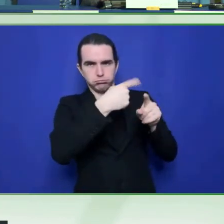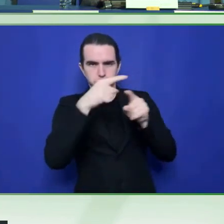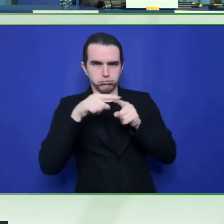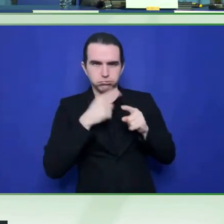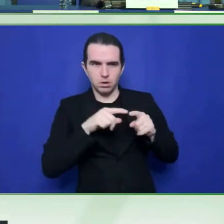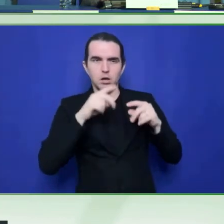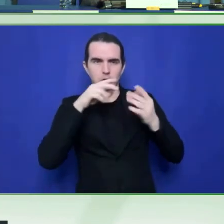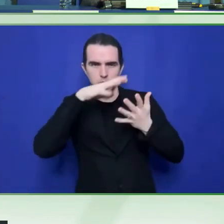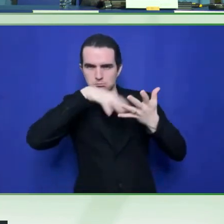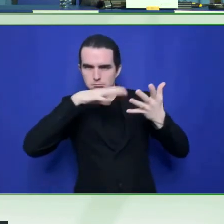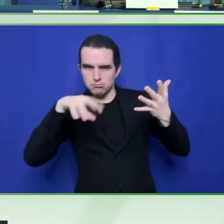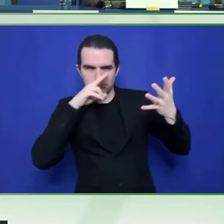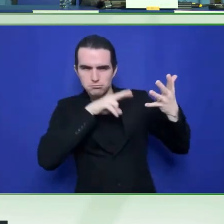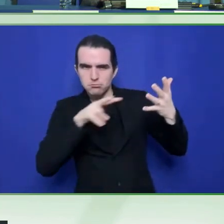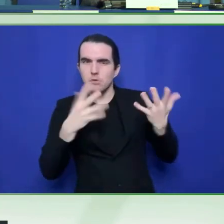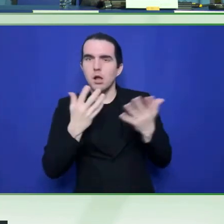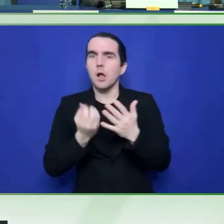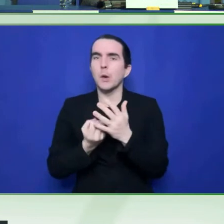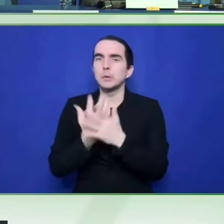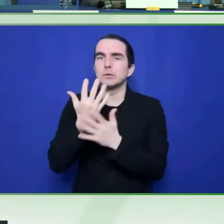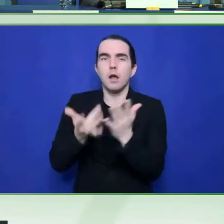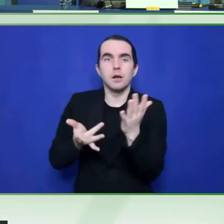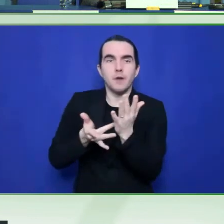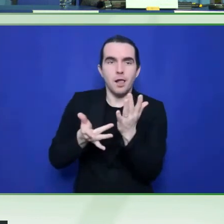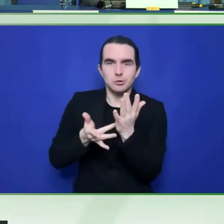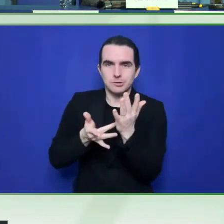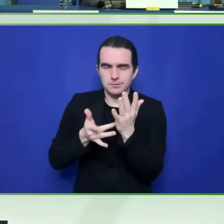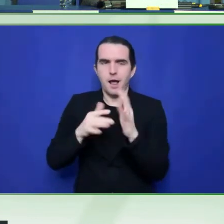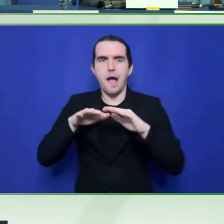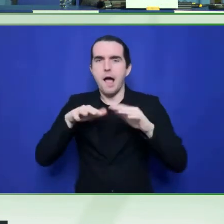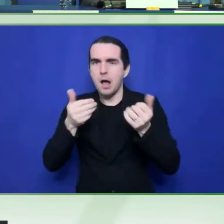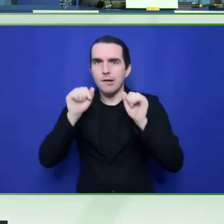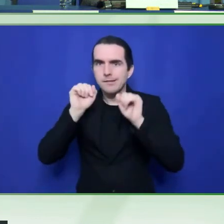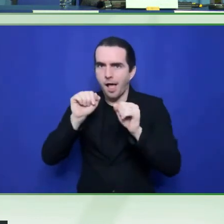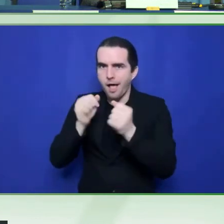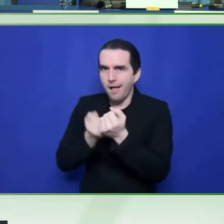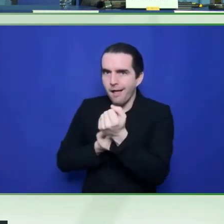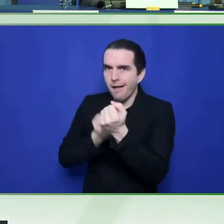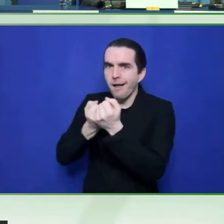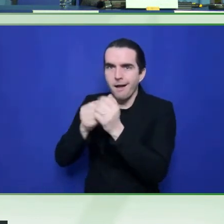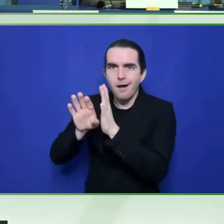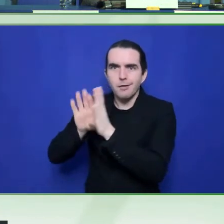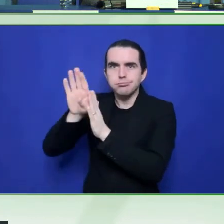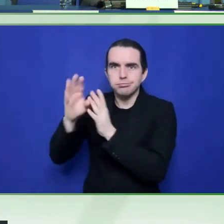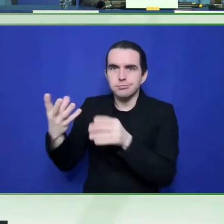in English, otherwise the publications are in Scandinavian languages.